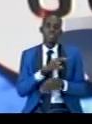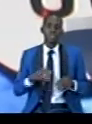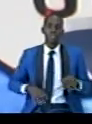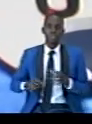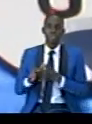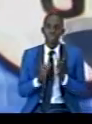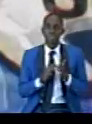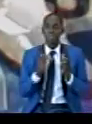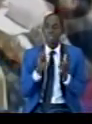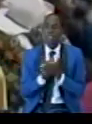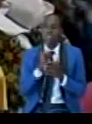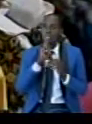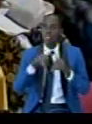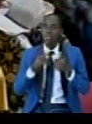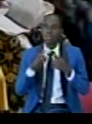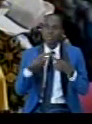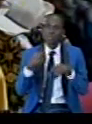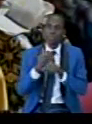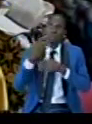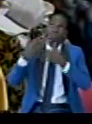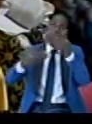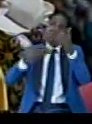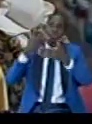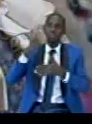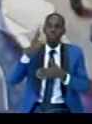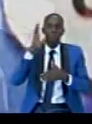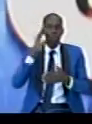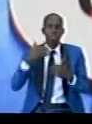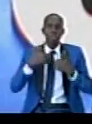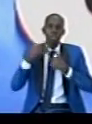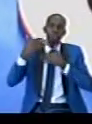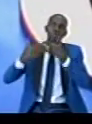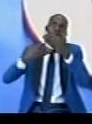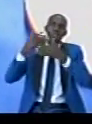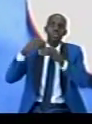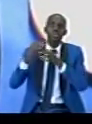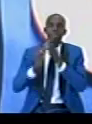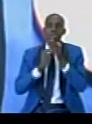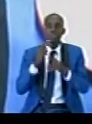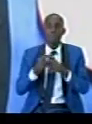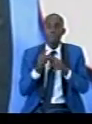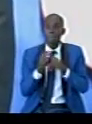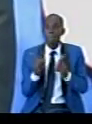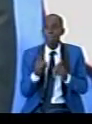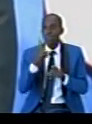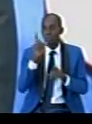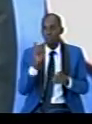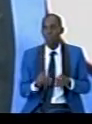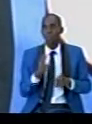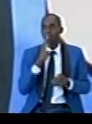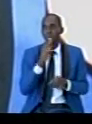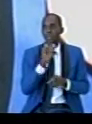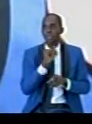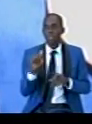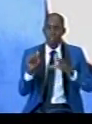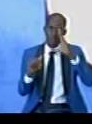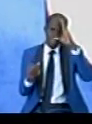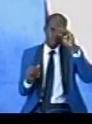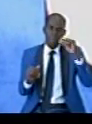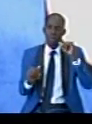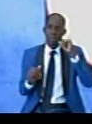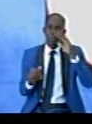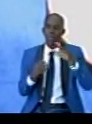You will make progress. But you must be a man, a woman of one thing,